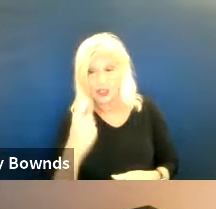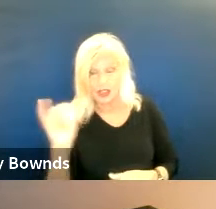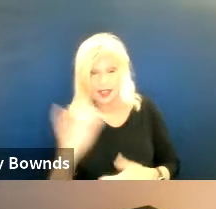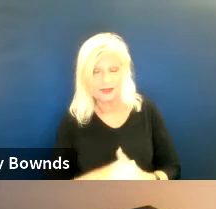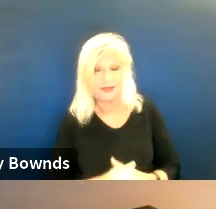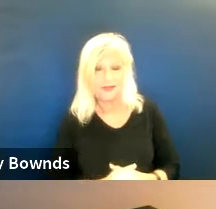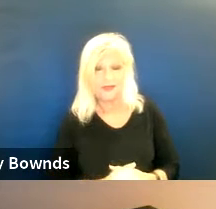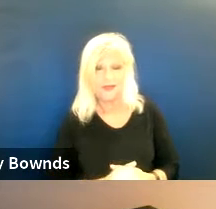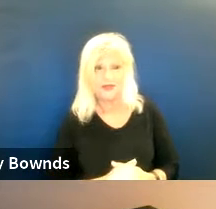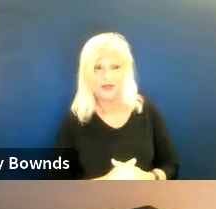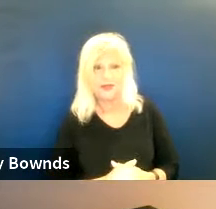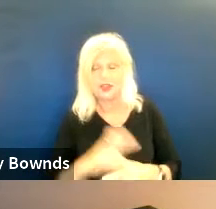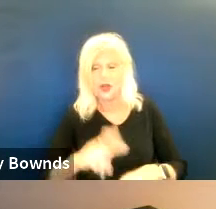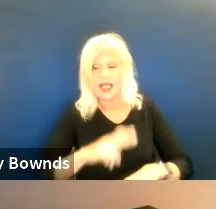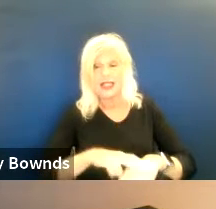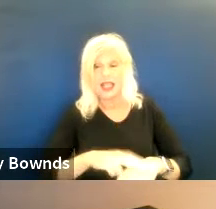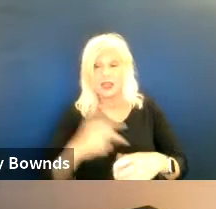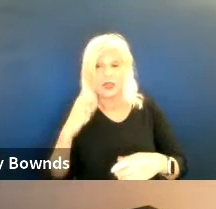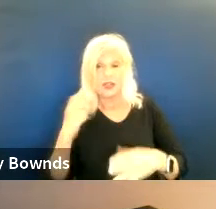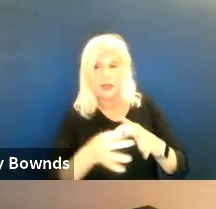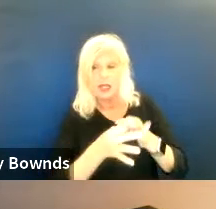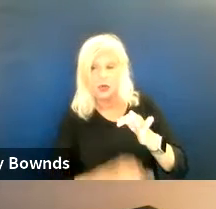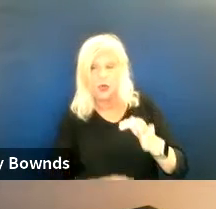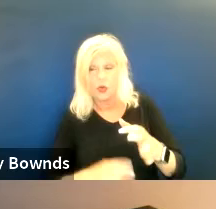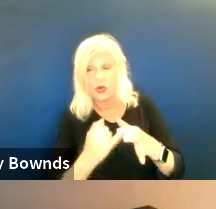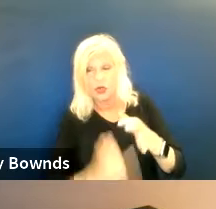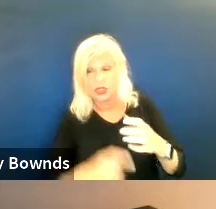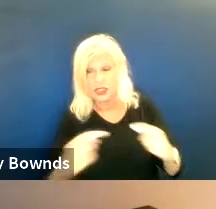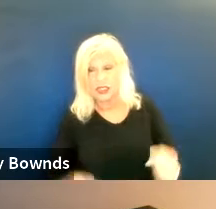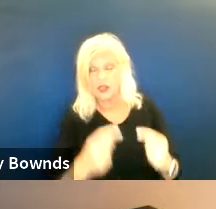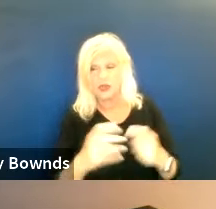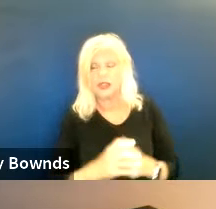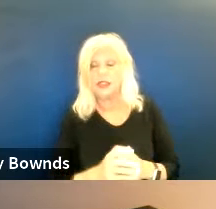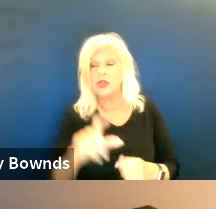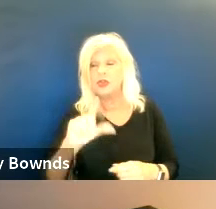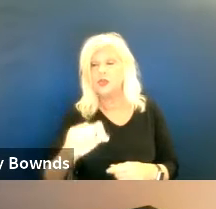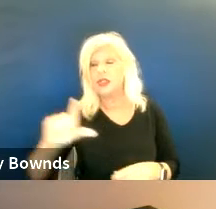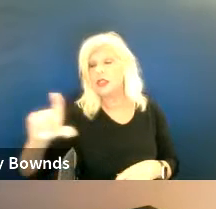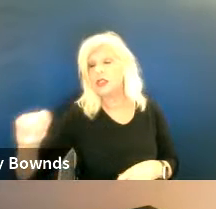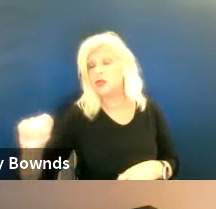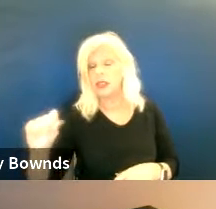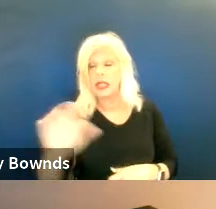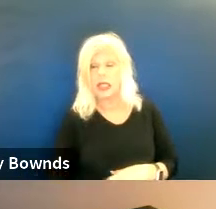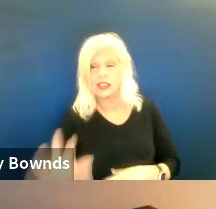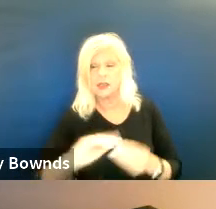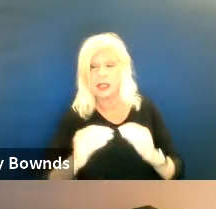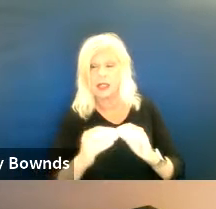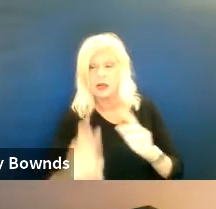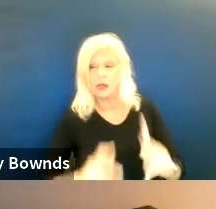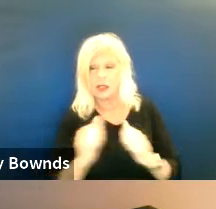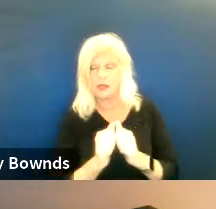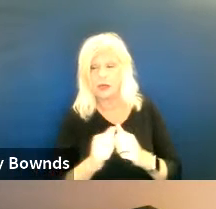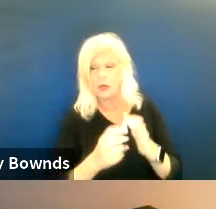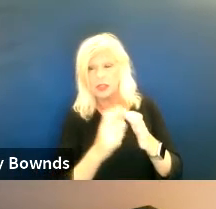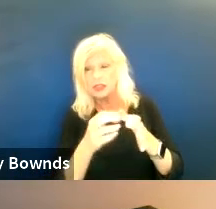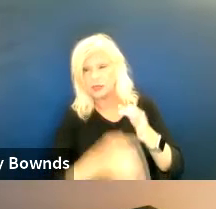So according to the National Spinal Cord Injury Statistical Center, in 2020, the estimated number of people with spinal cord injury living